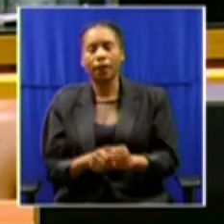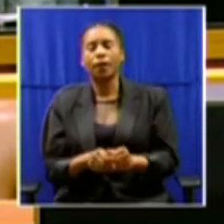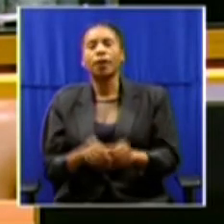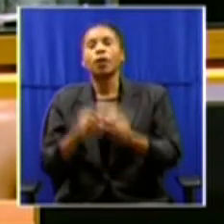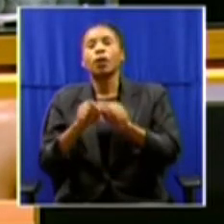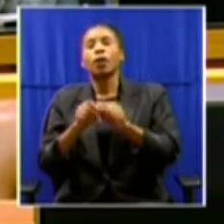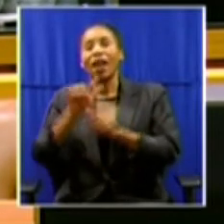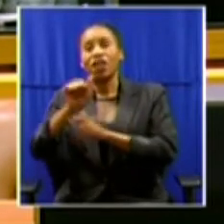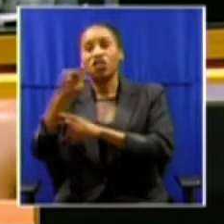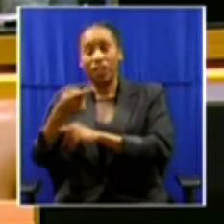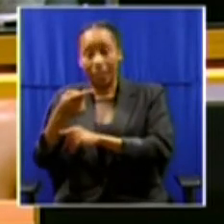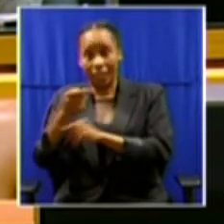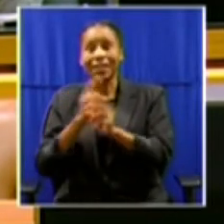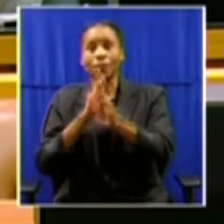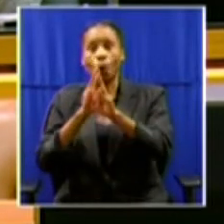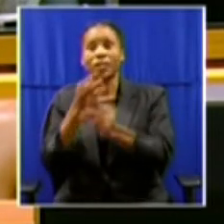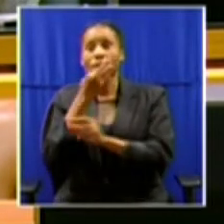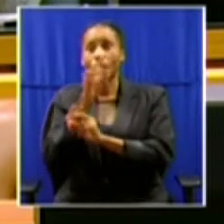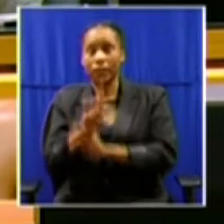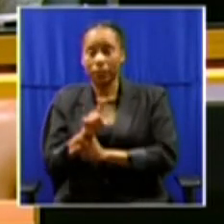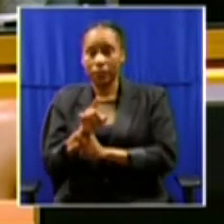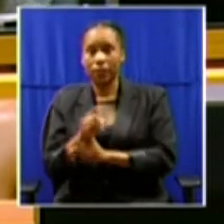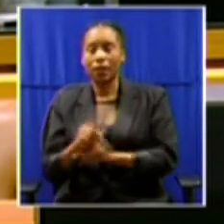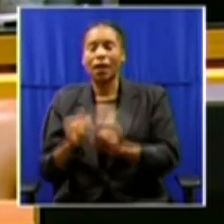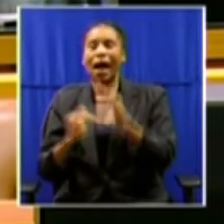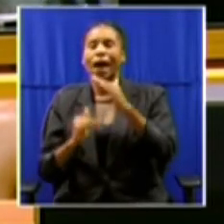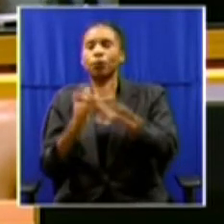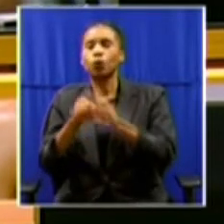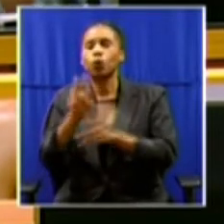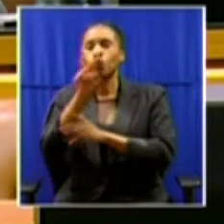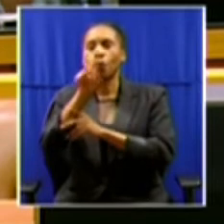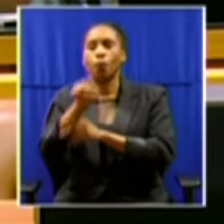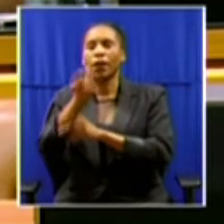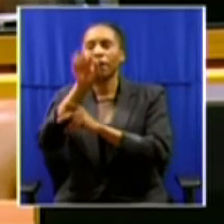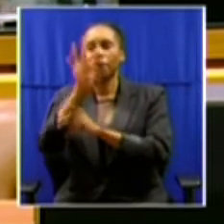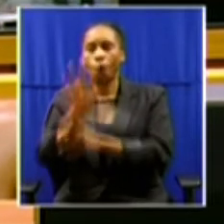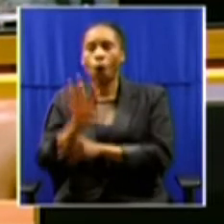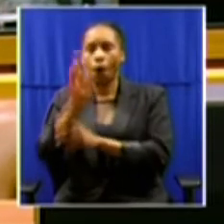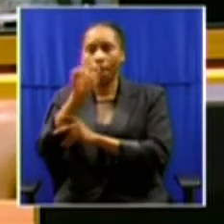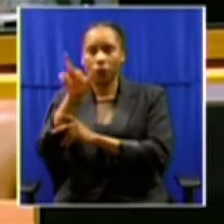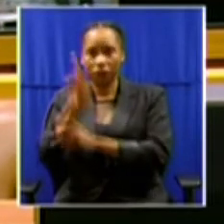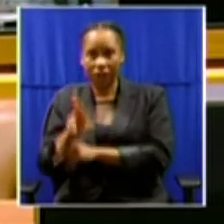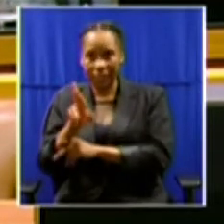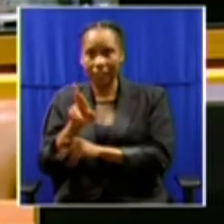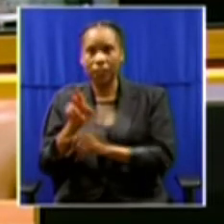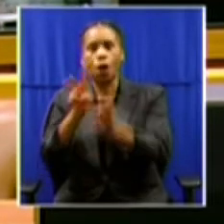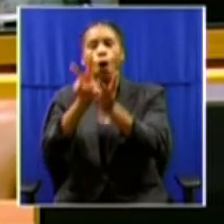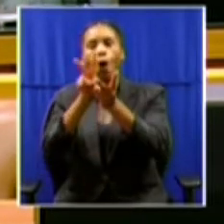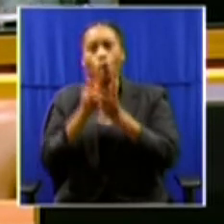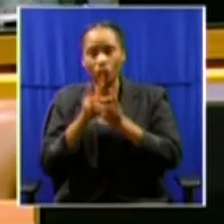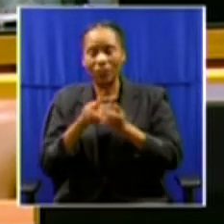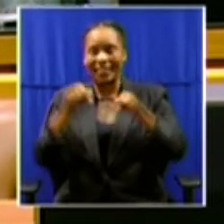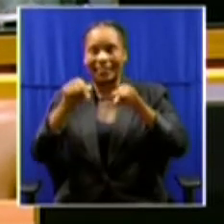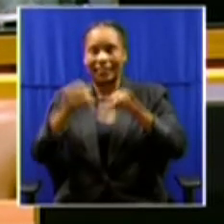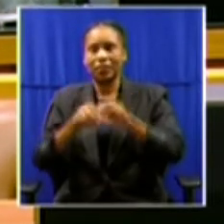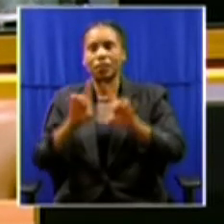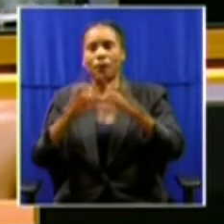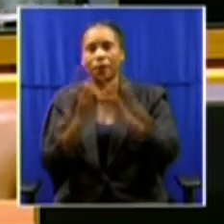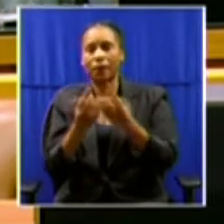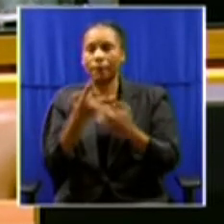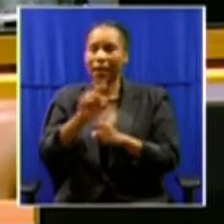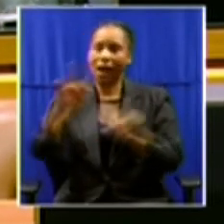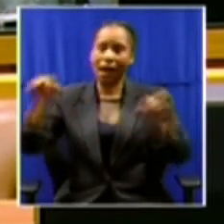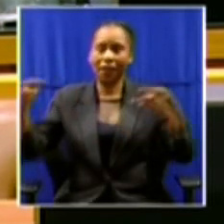General's Office reports that up to 2.4 billion is owed to the department by other departments, and